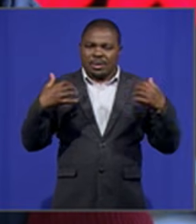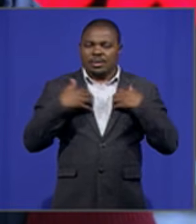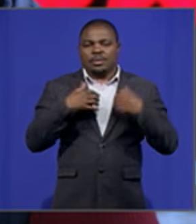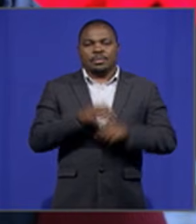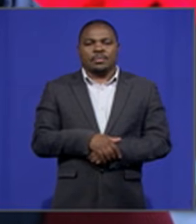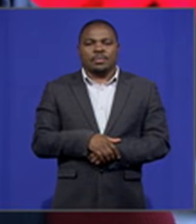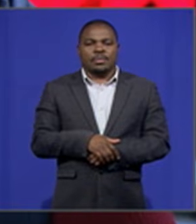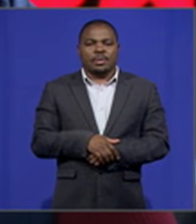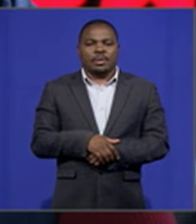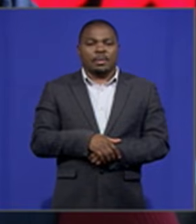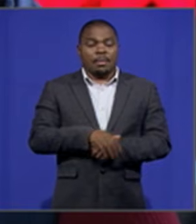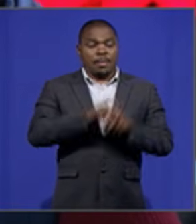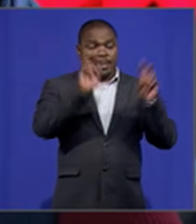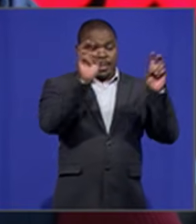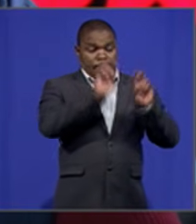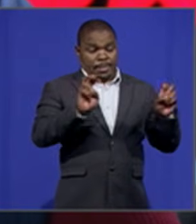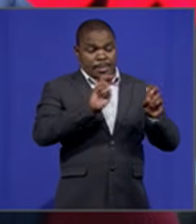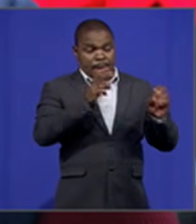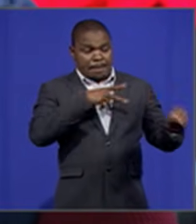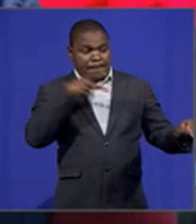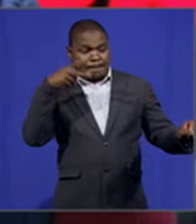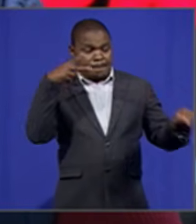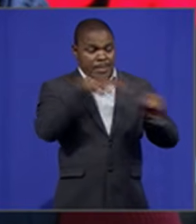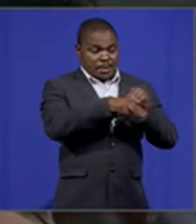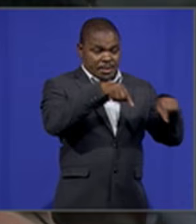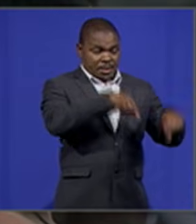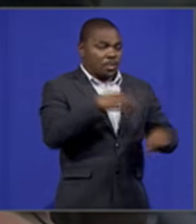isale le re kgaogelwa motlakase ka